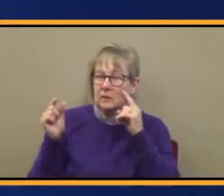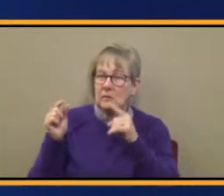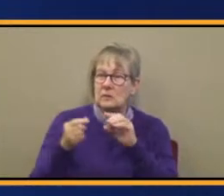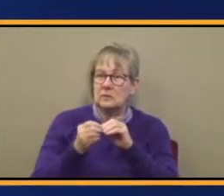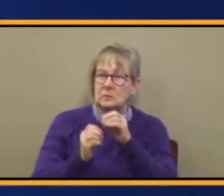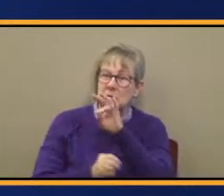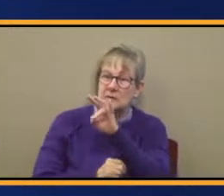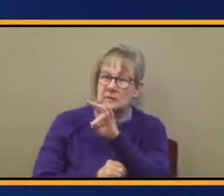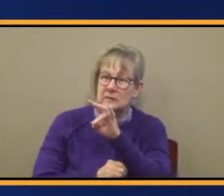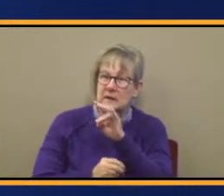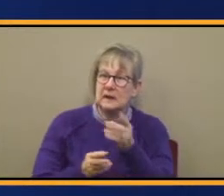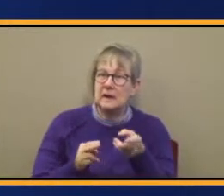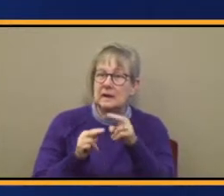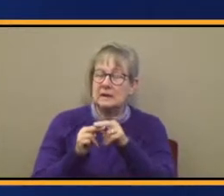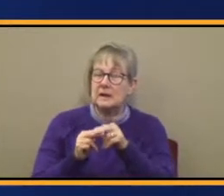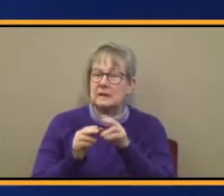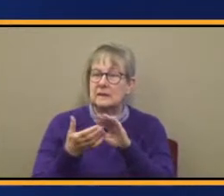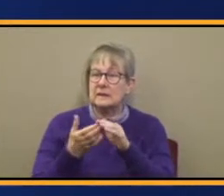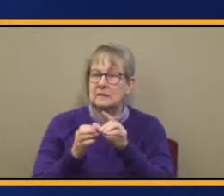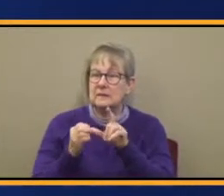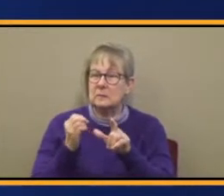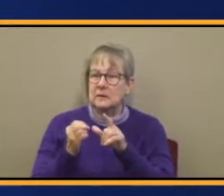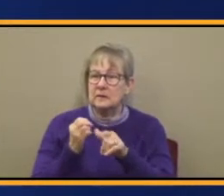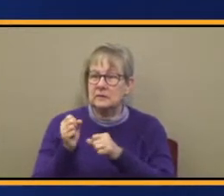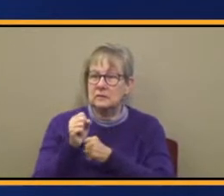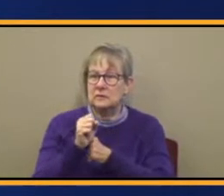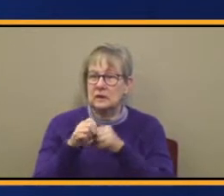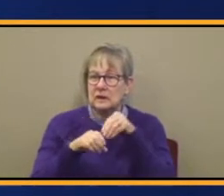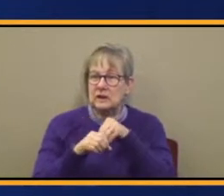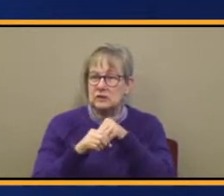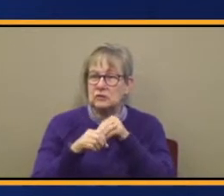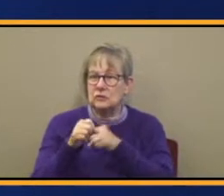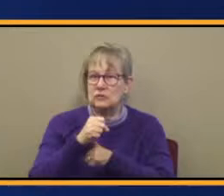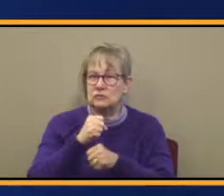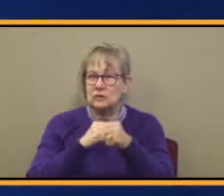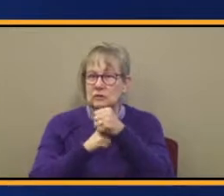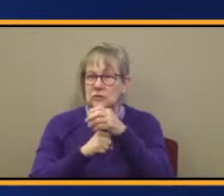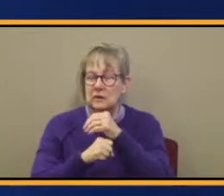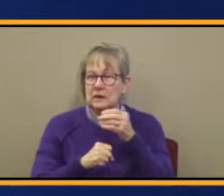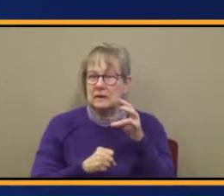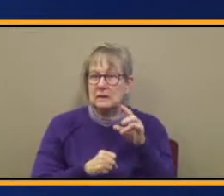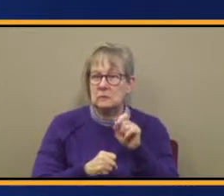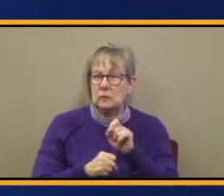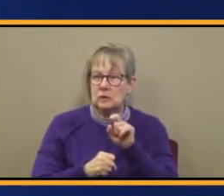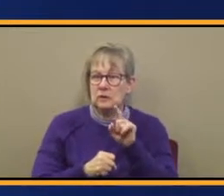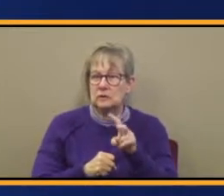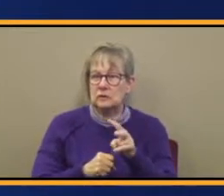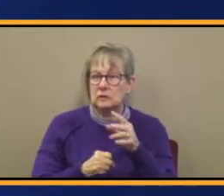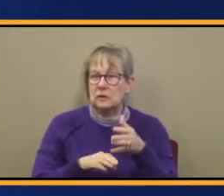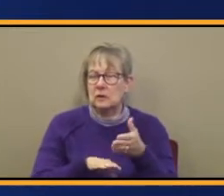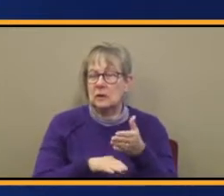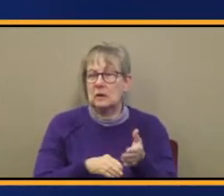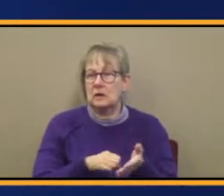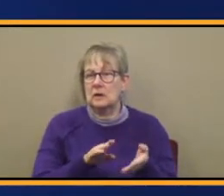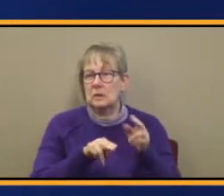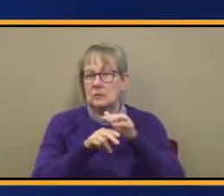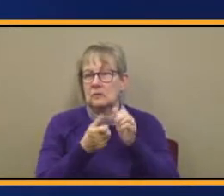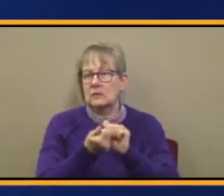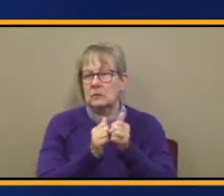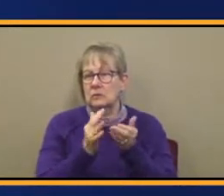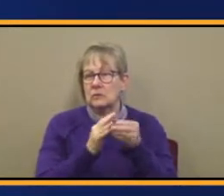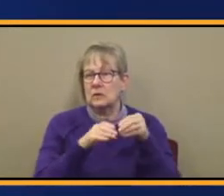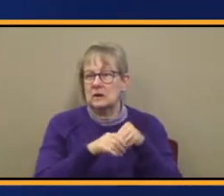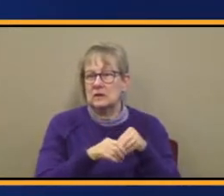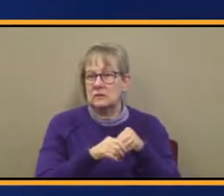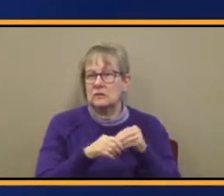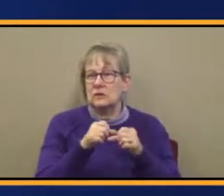number 7, enhance the sustainable pastoral infrastructure network. Linked to subsection 7.2, improve competitiveness through infrastructure